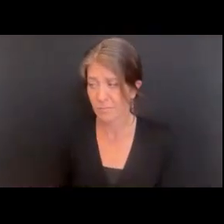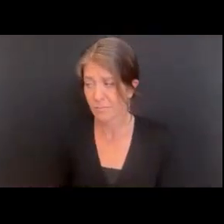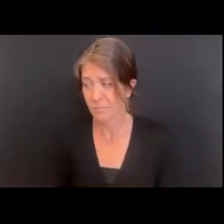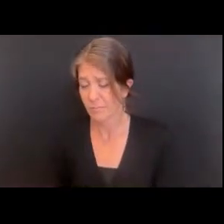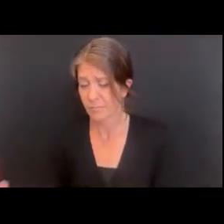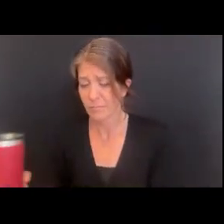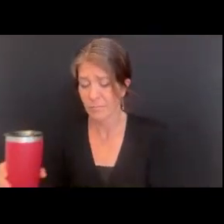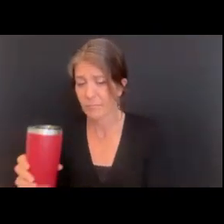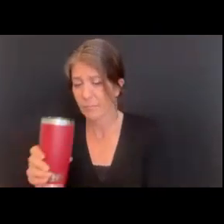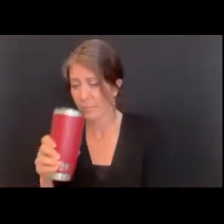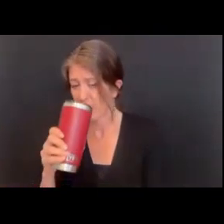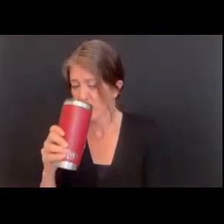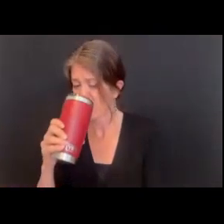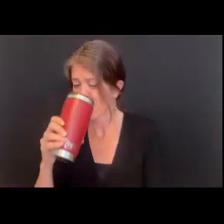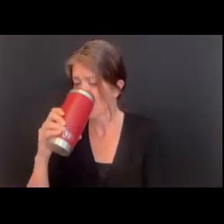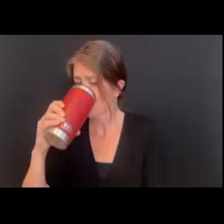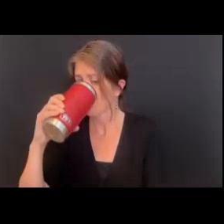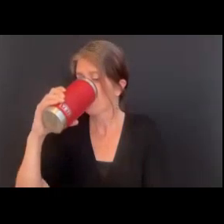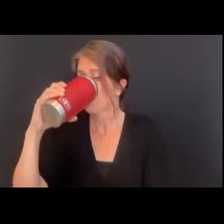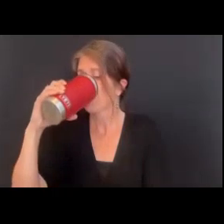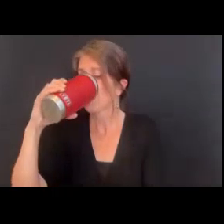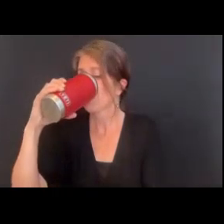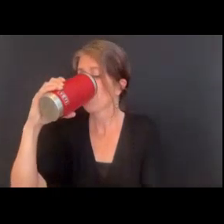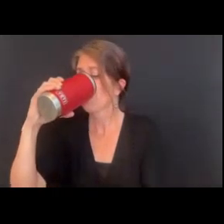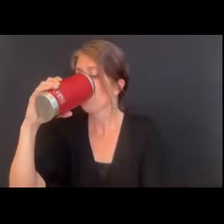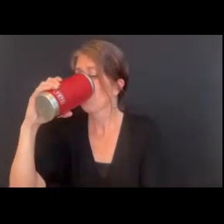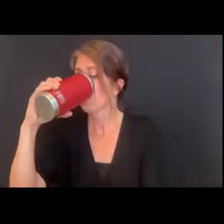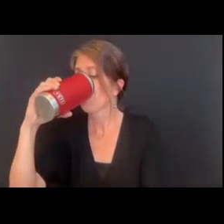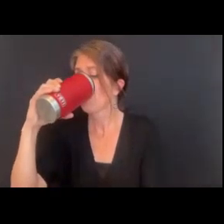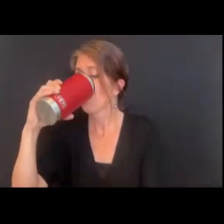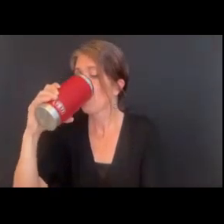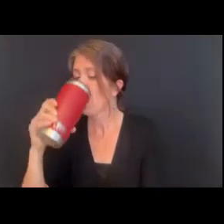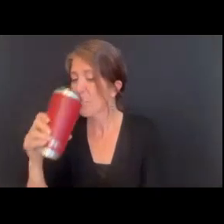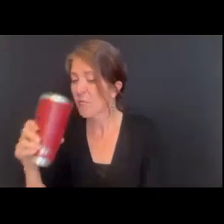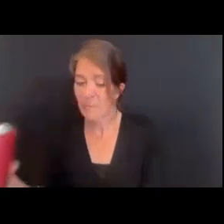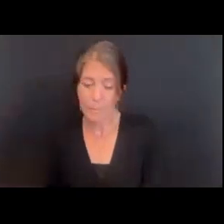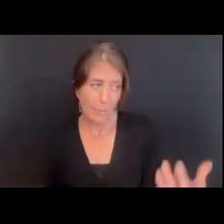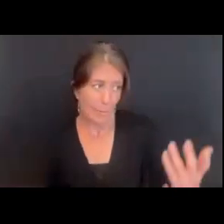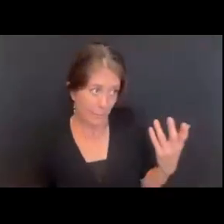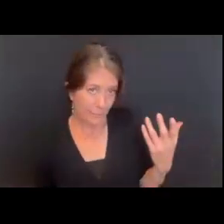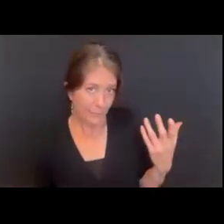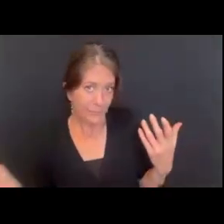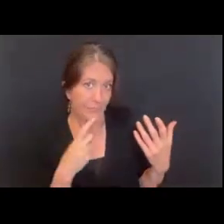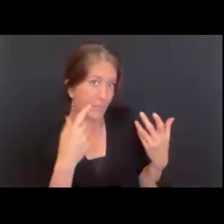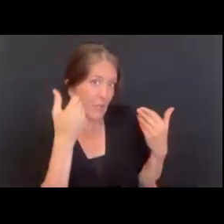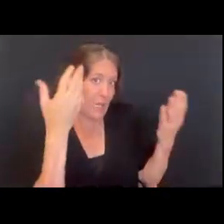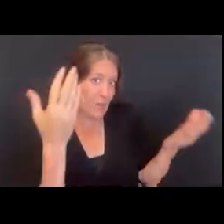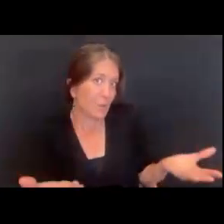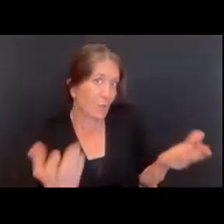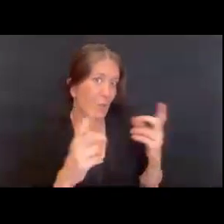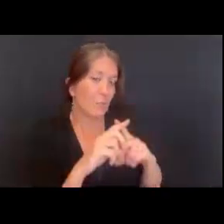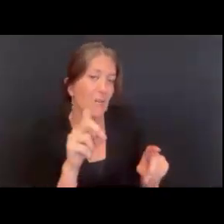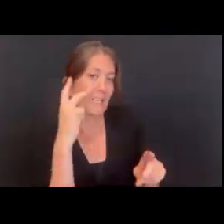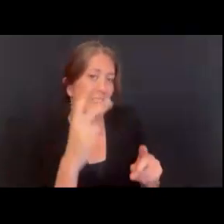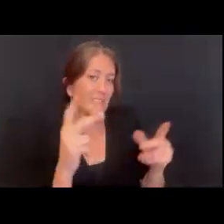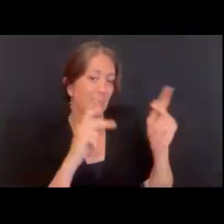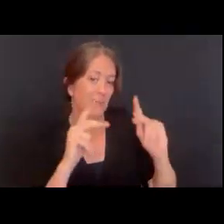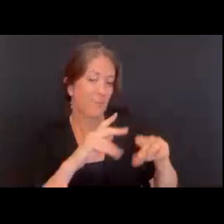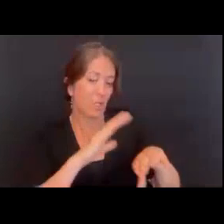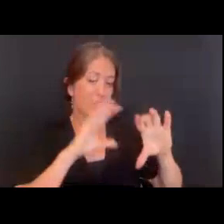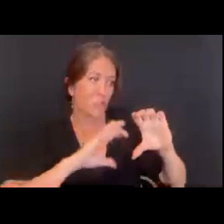I couldn't say. I just see people in the chat saying they're having